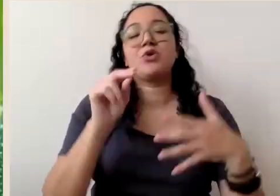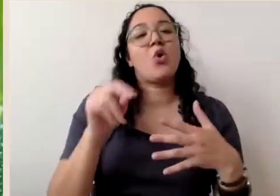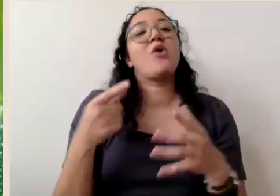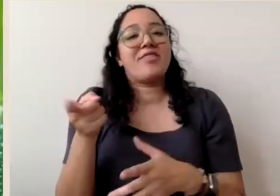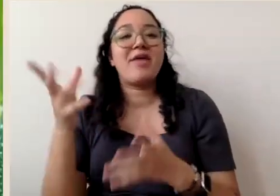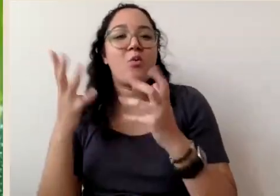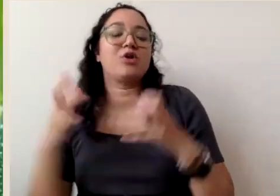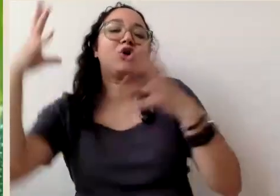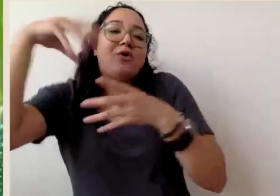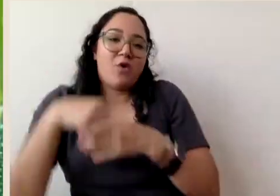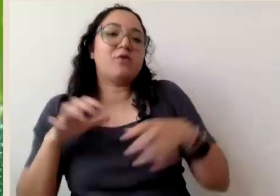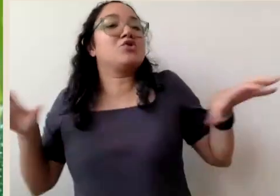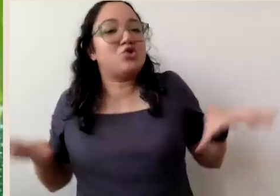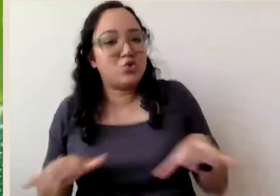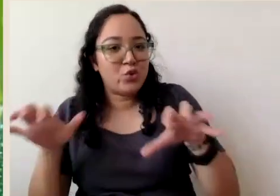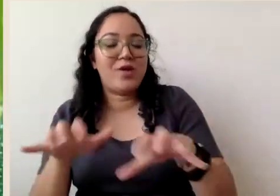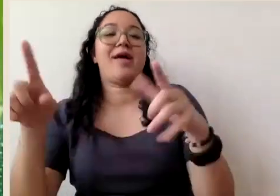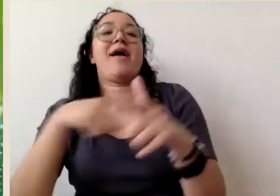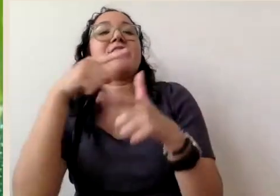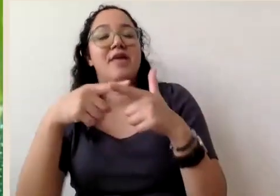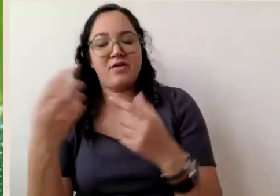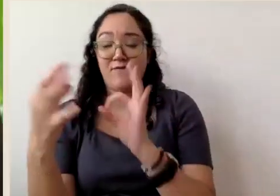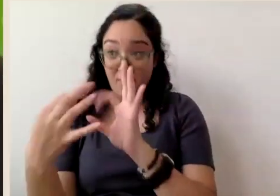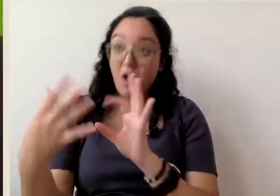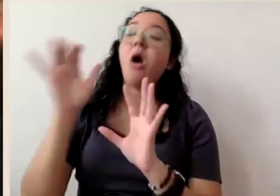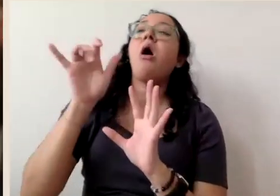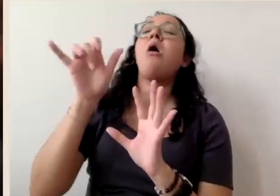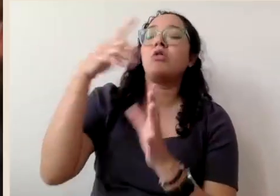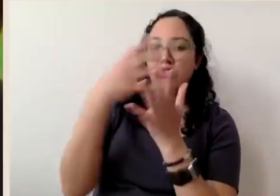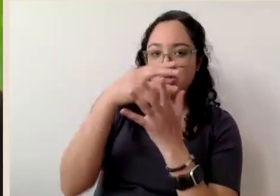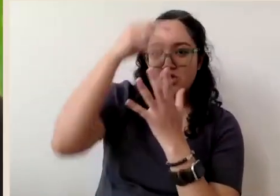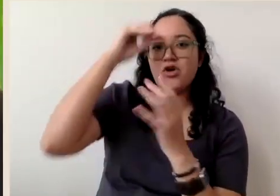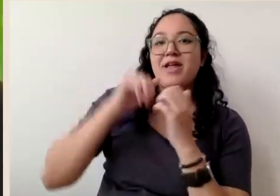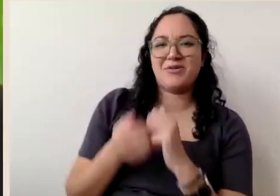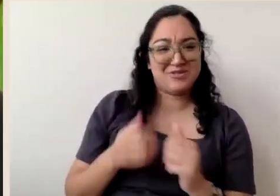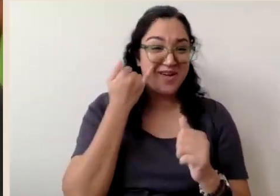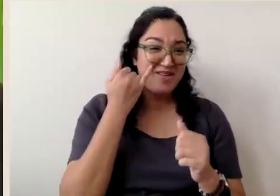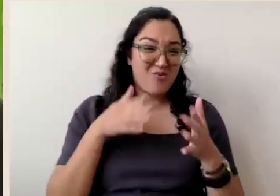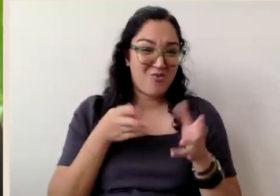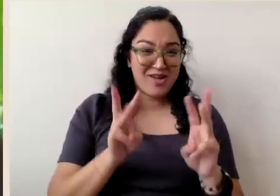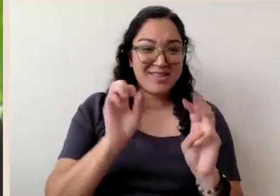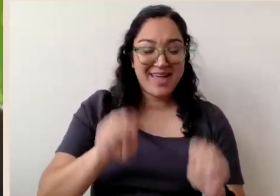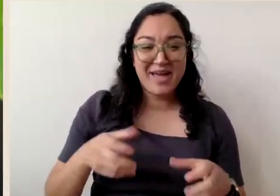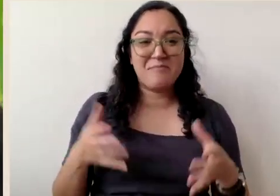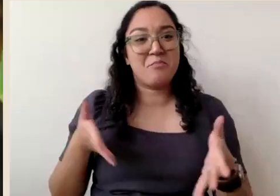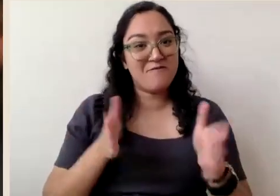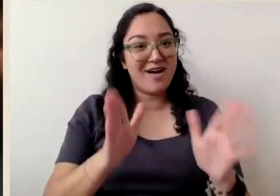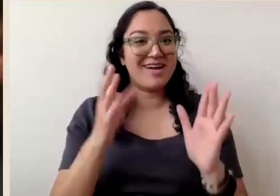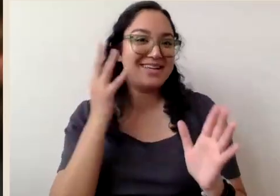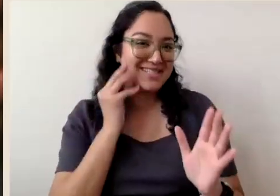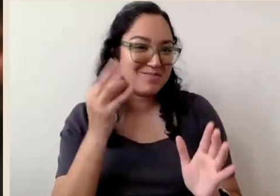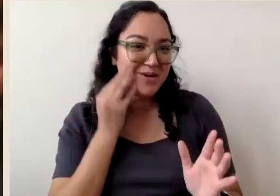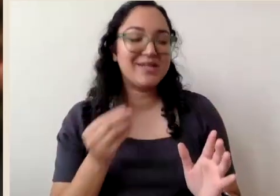they did to learn what it means to be an interpreter. And so if there's ways in which you can provide that experience, that's what helps them to